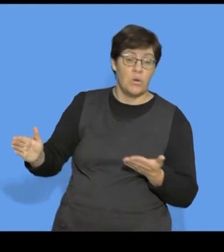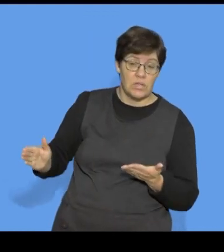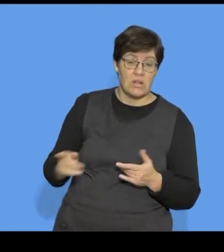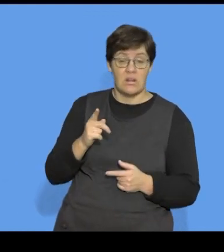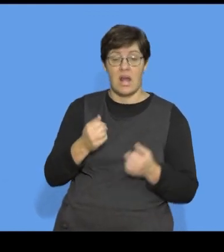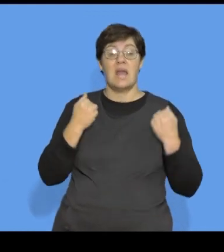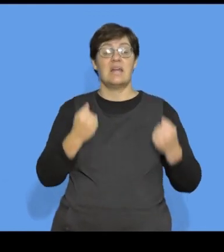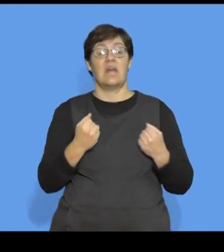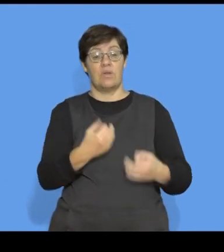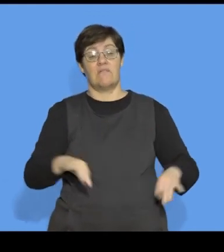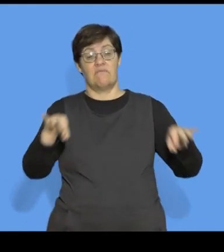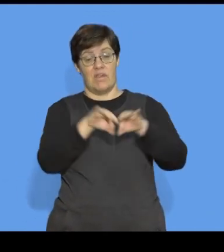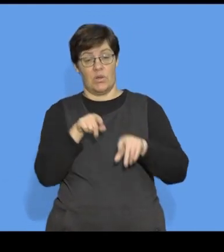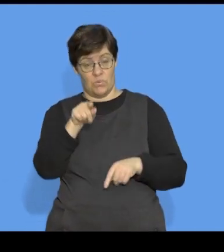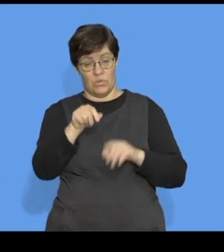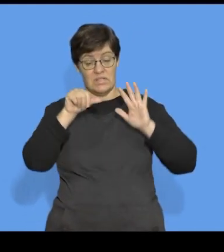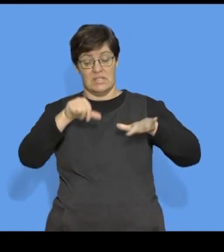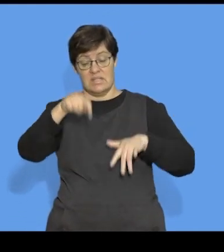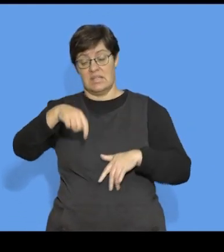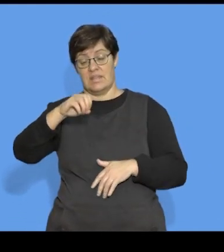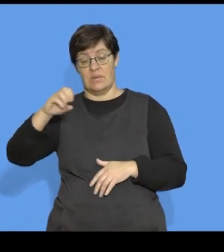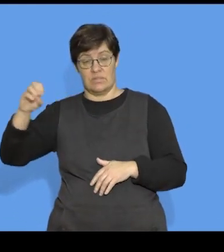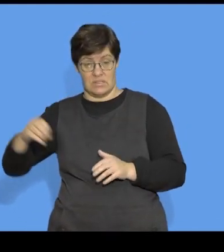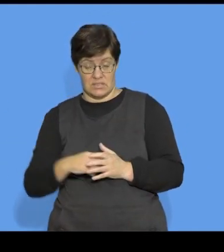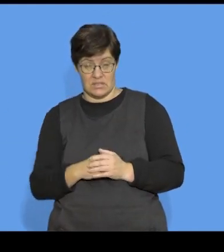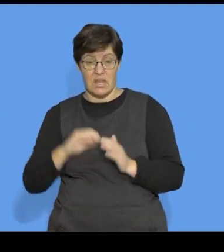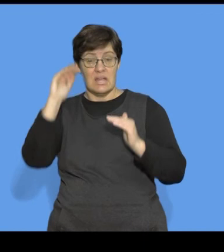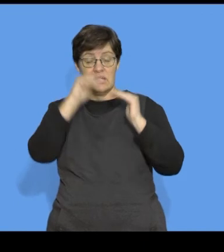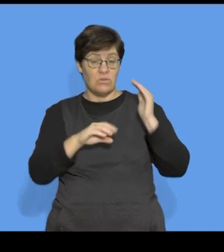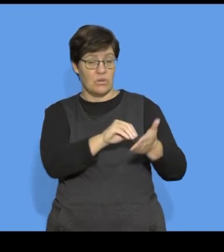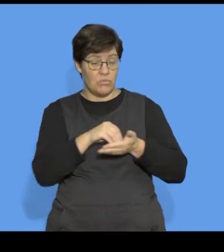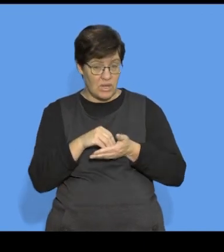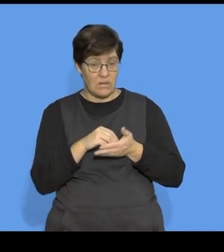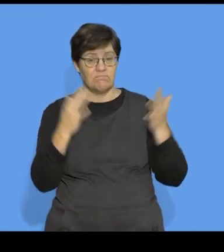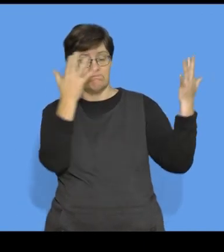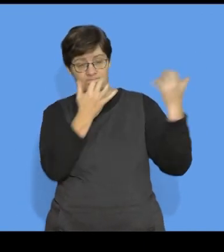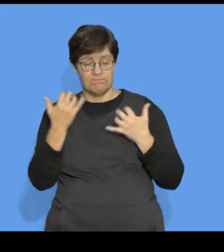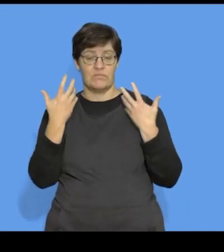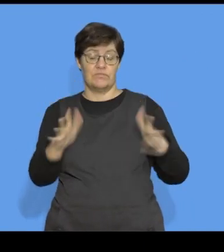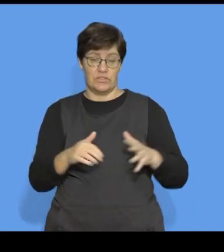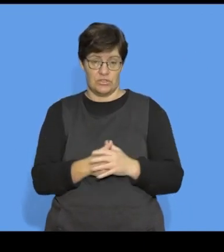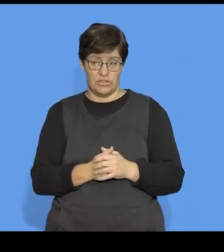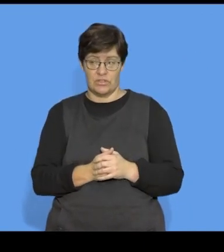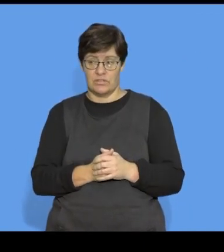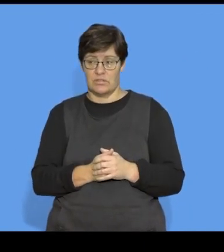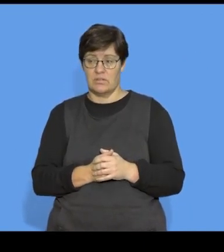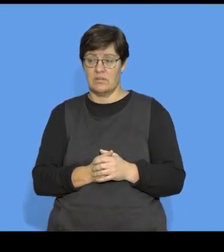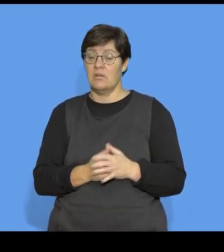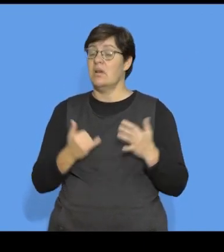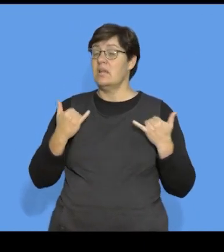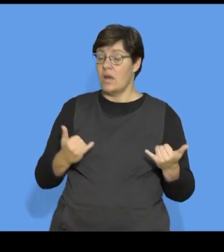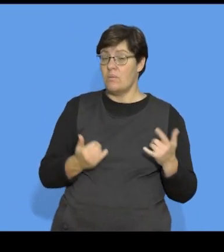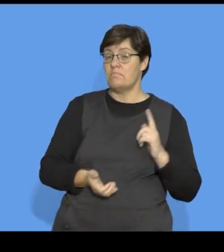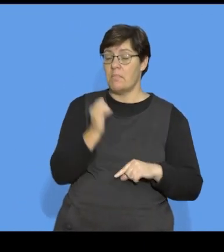say disposals at carrying value. Obviously you bring in your depreciation, which we've calculated